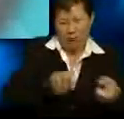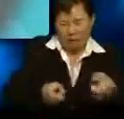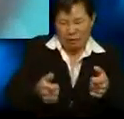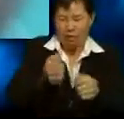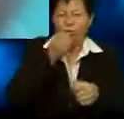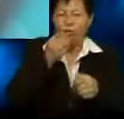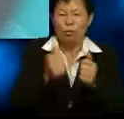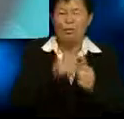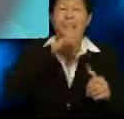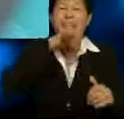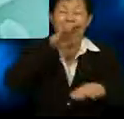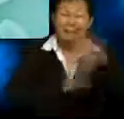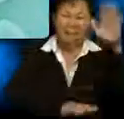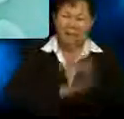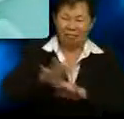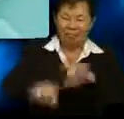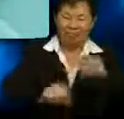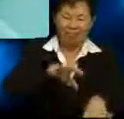with dirty hands.